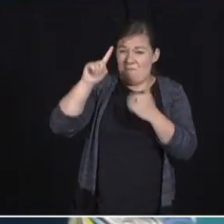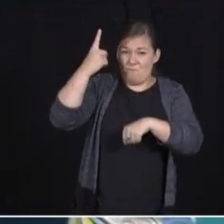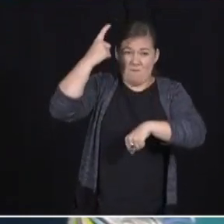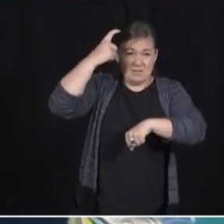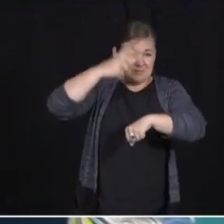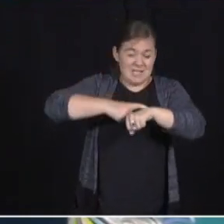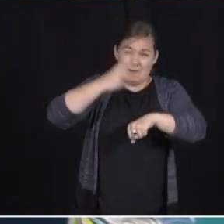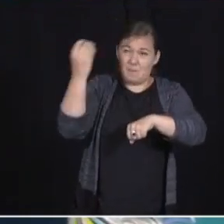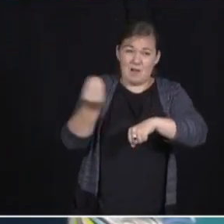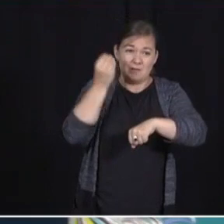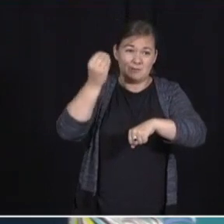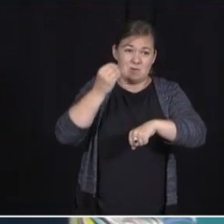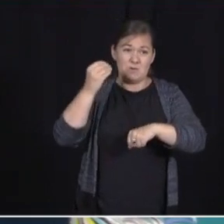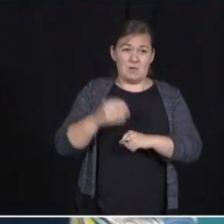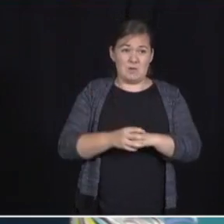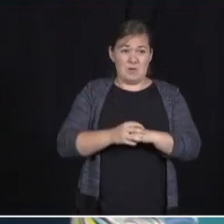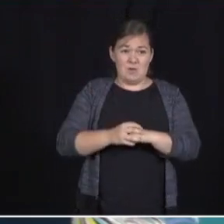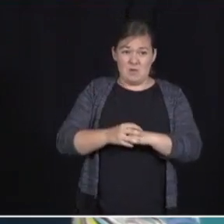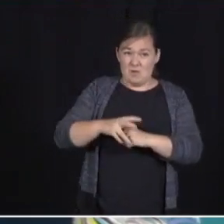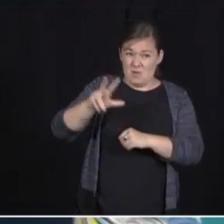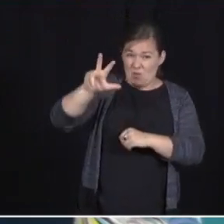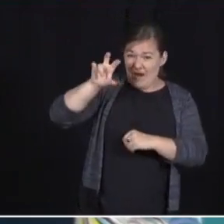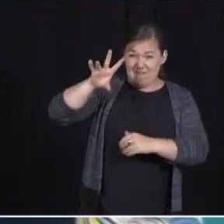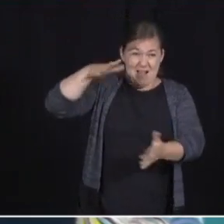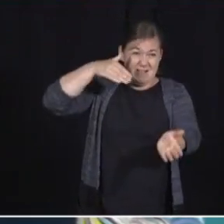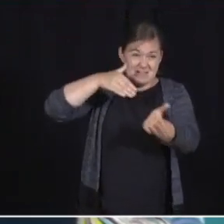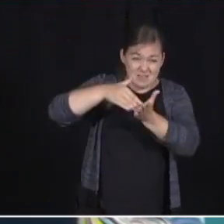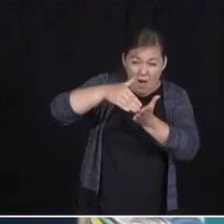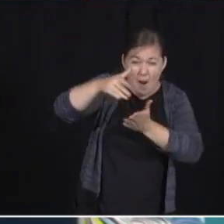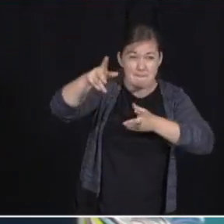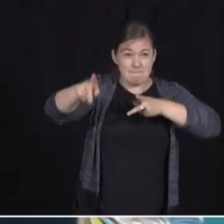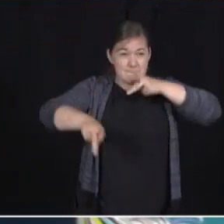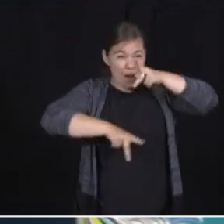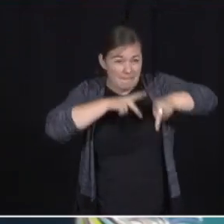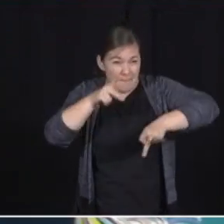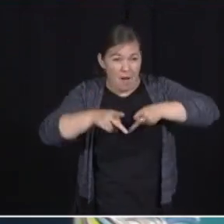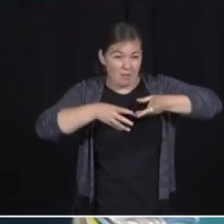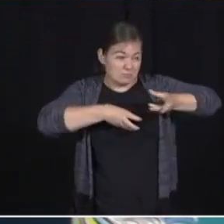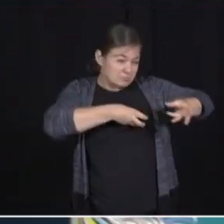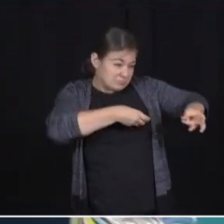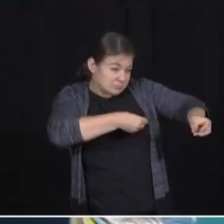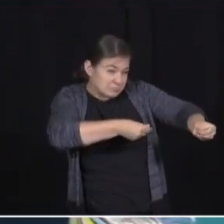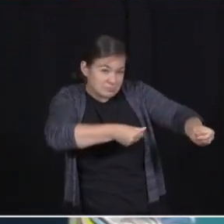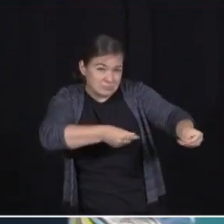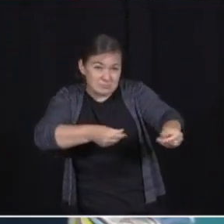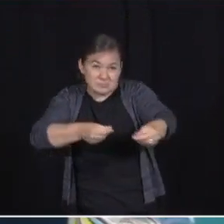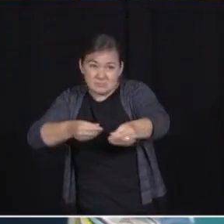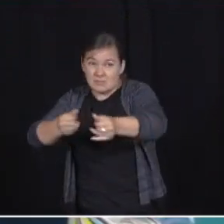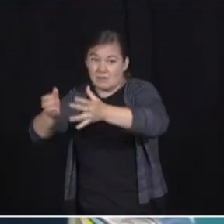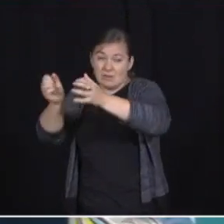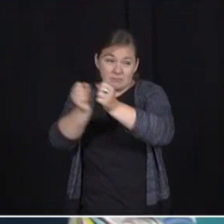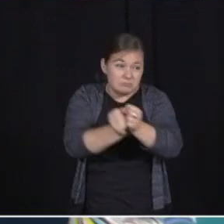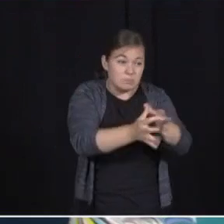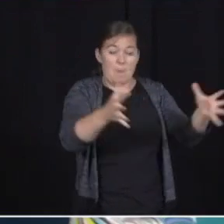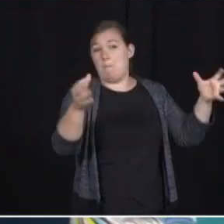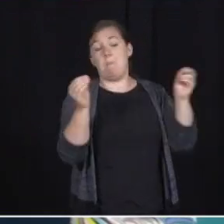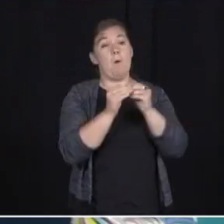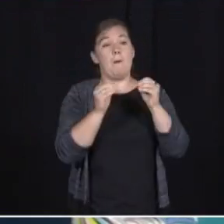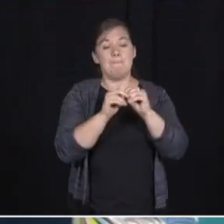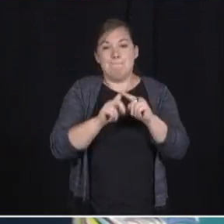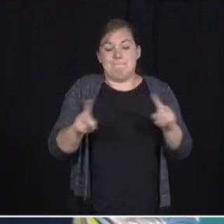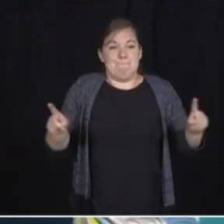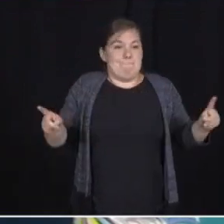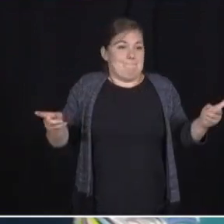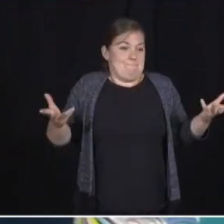said, 375,000 plus people. Wish we could have done more, but the purse was